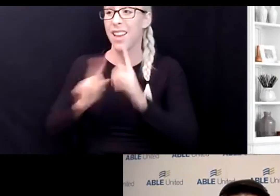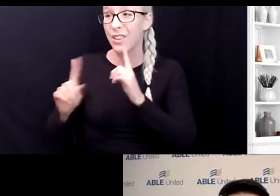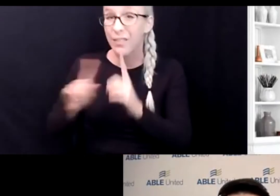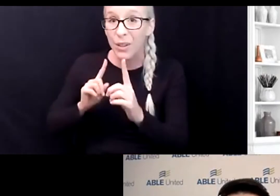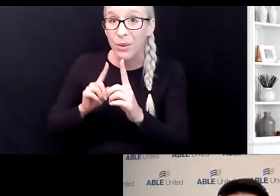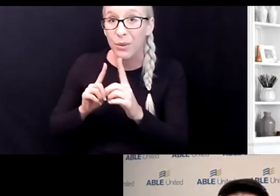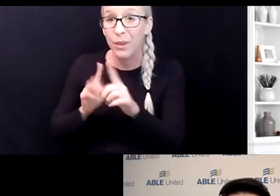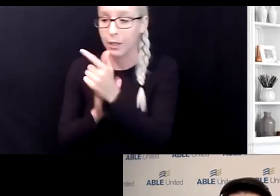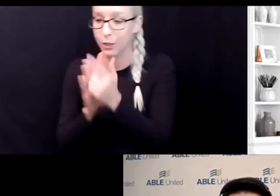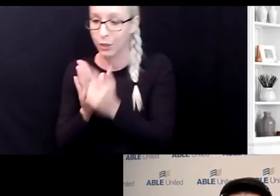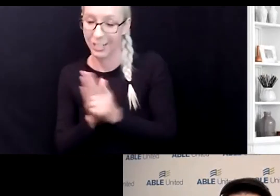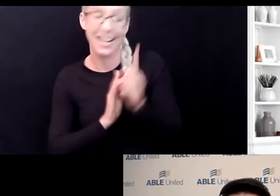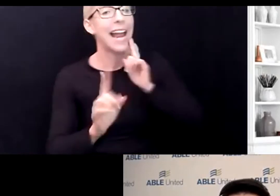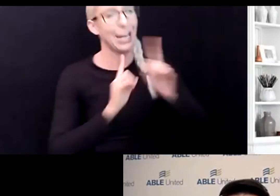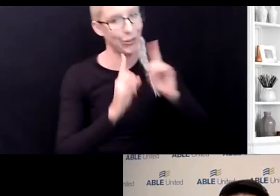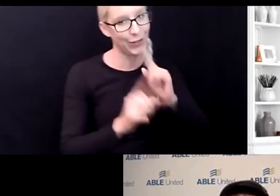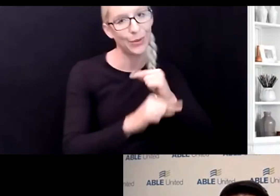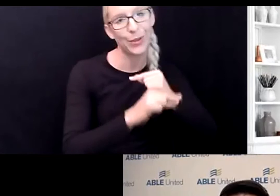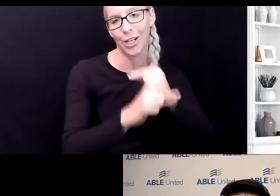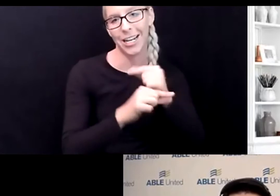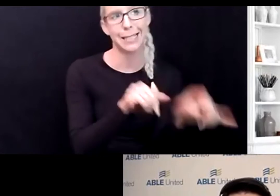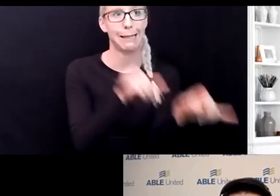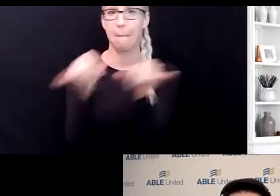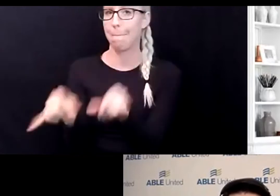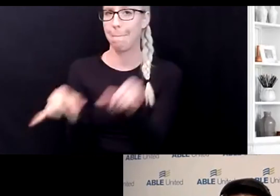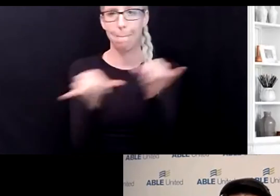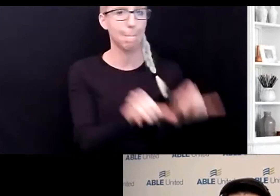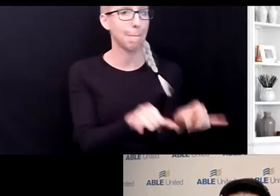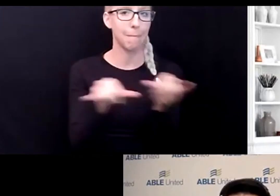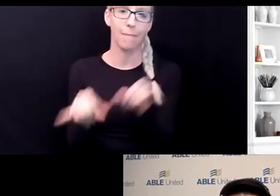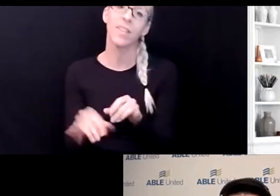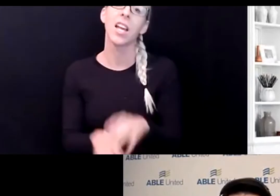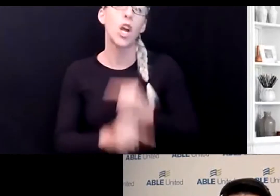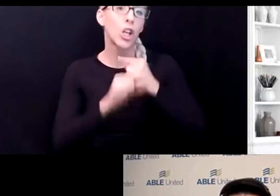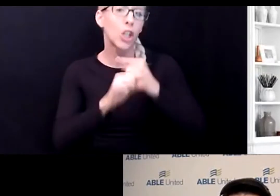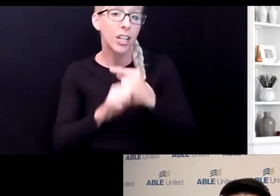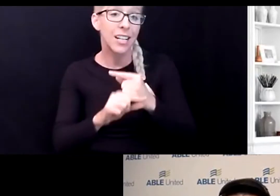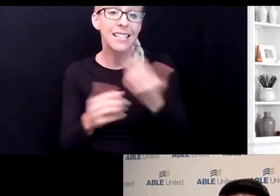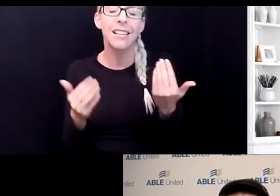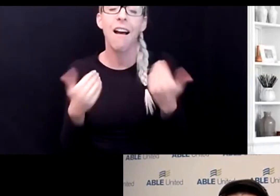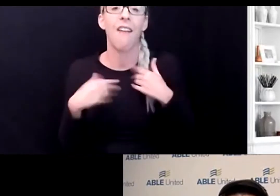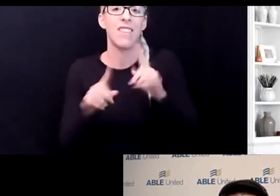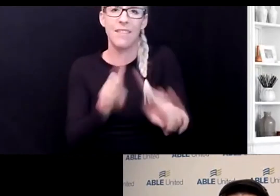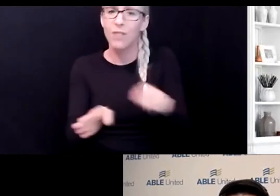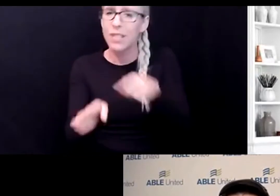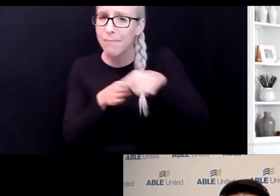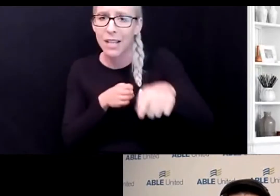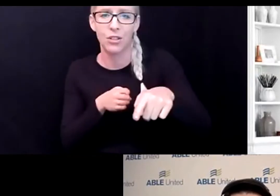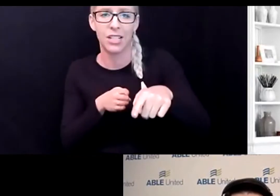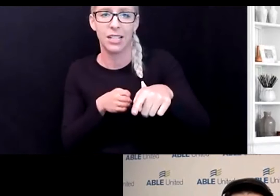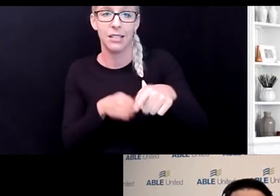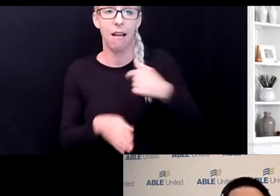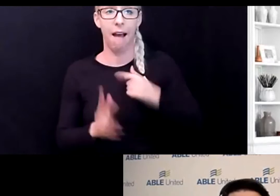guardians. And professional guardians all have different specialties, different practice areas. I actually started in guardianship as a